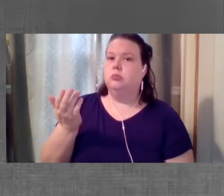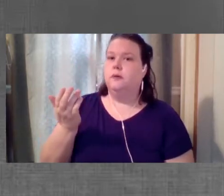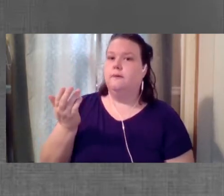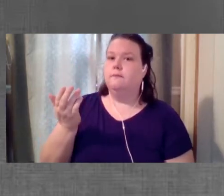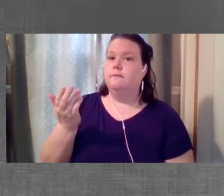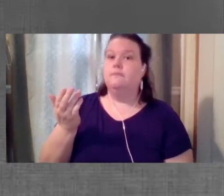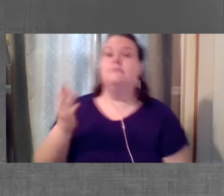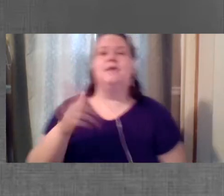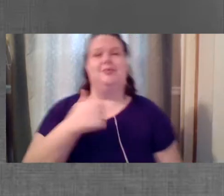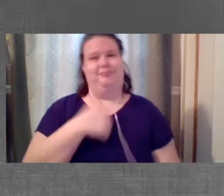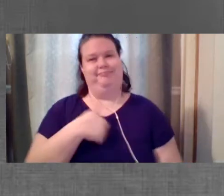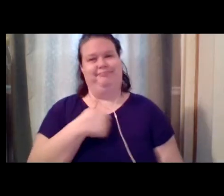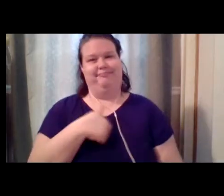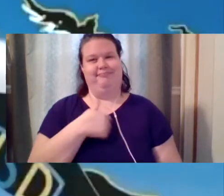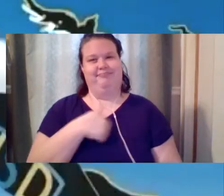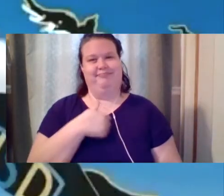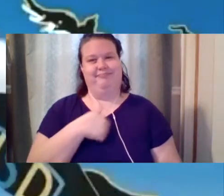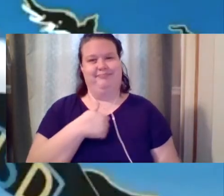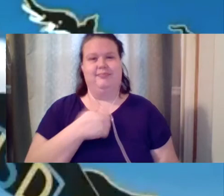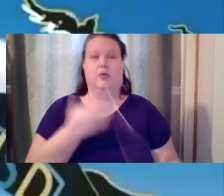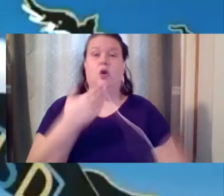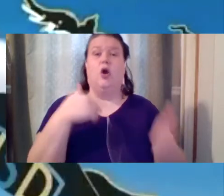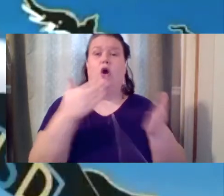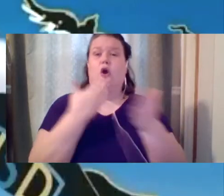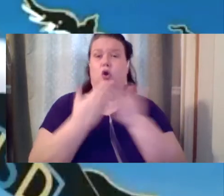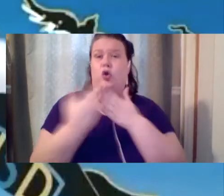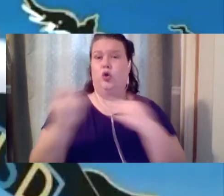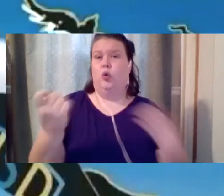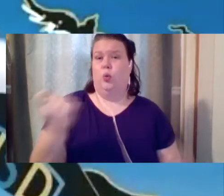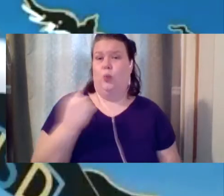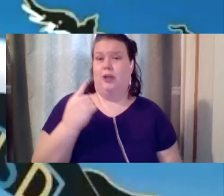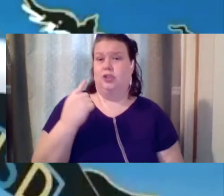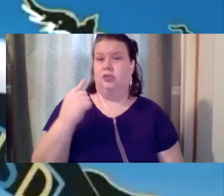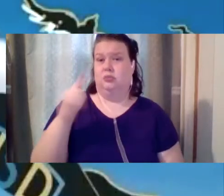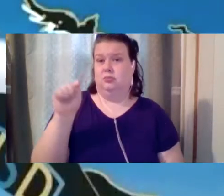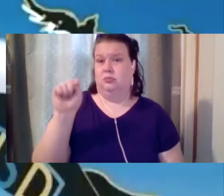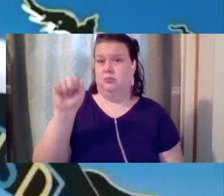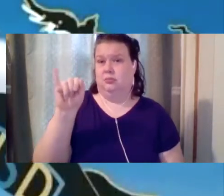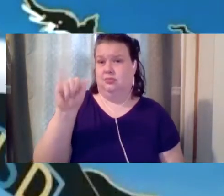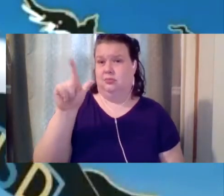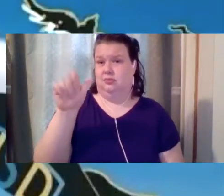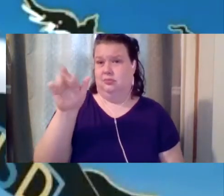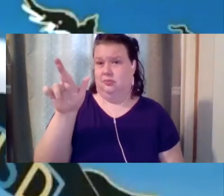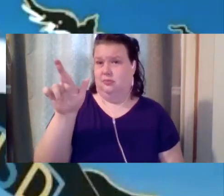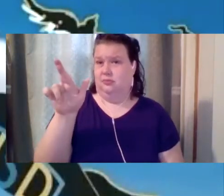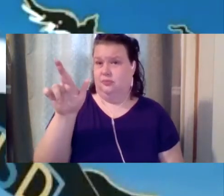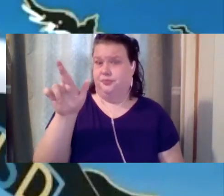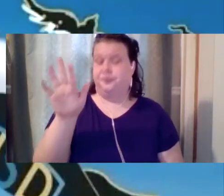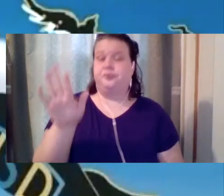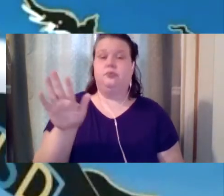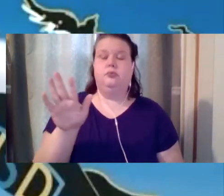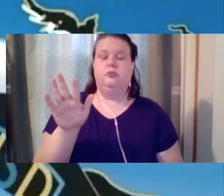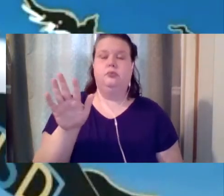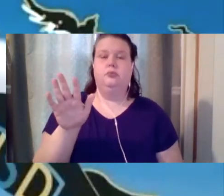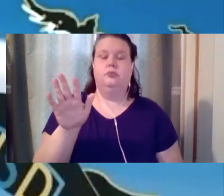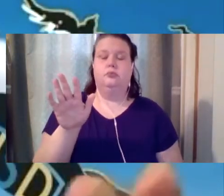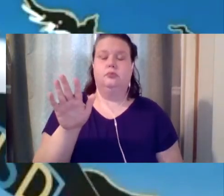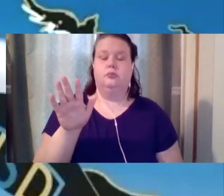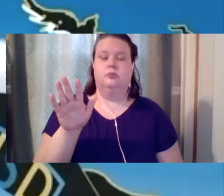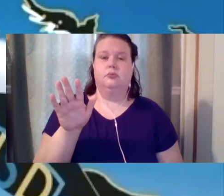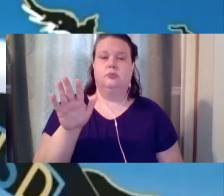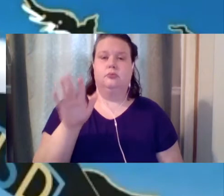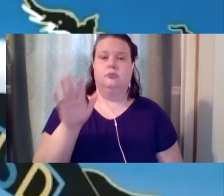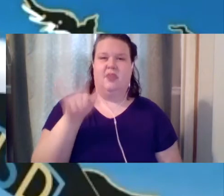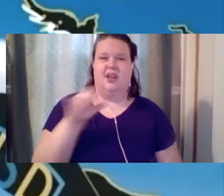All right. Good question, Taylor. Uh, this is kind of the scenario that took place in that